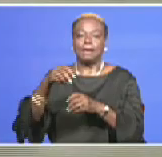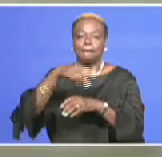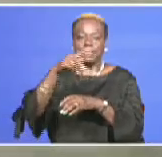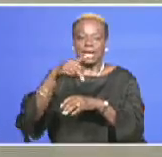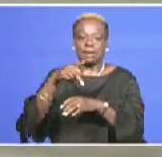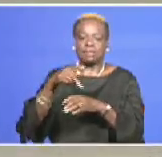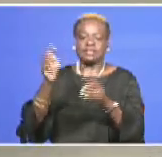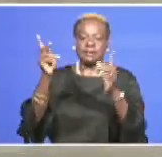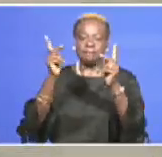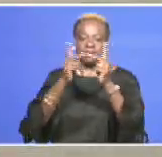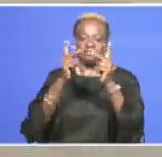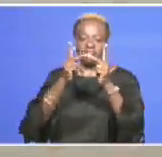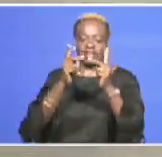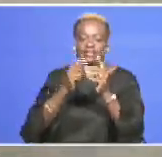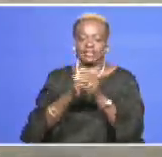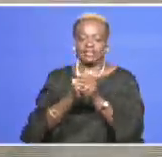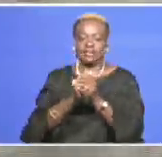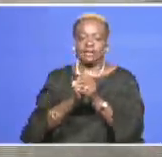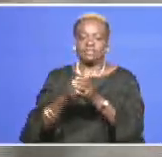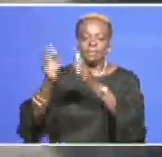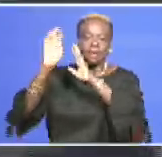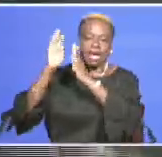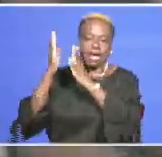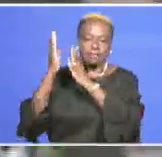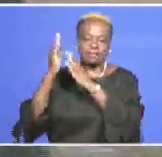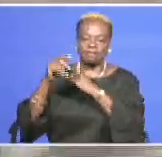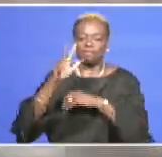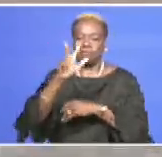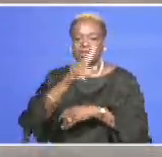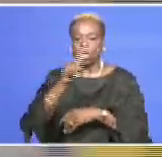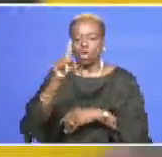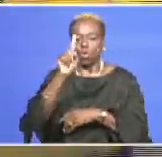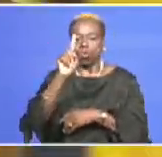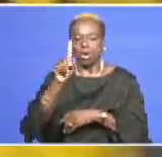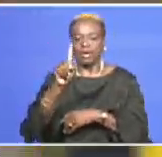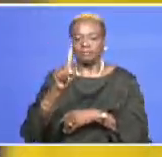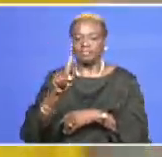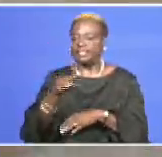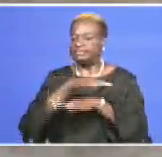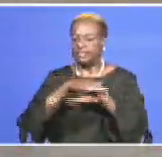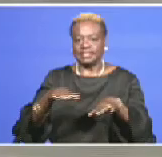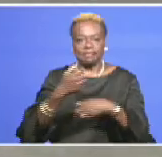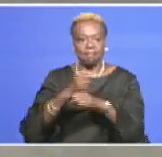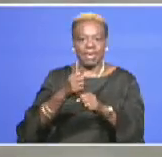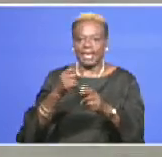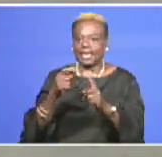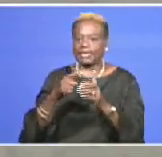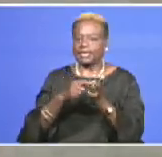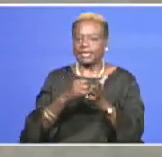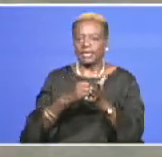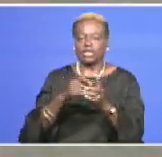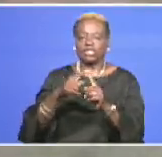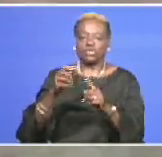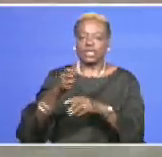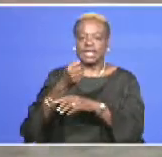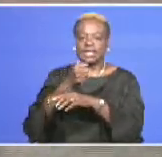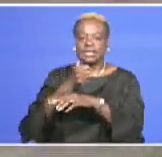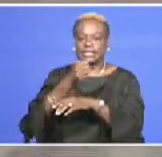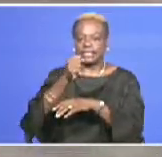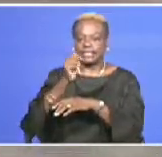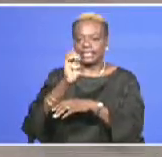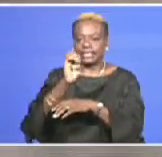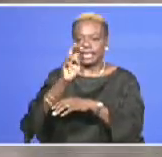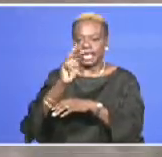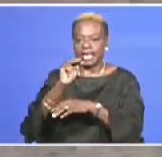and that would be the difference. The Bahamas falls 3-1 and fails to make it through to the semifinals. Leslie St. Fleur and Michael Butler had